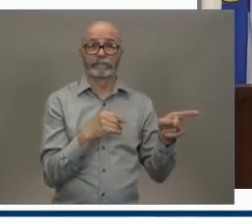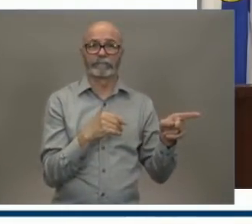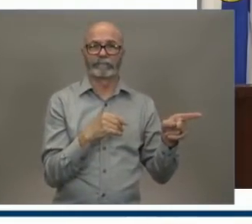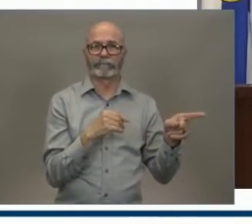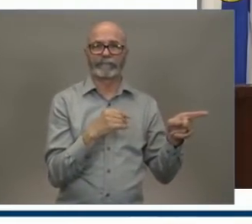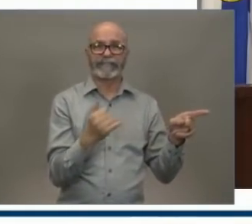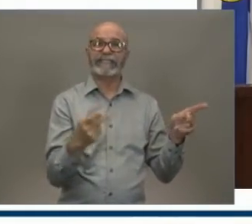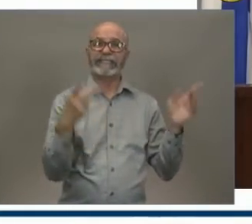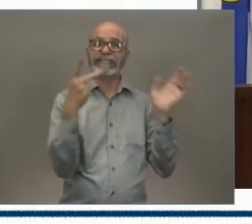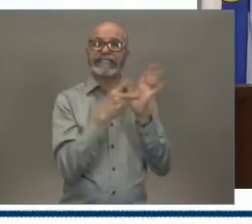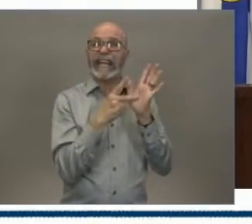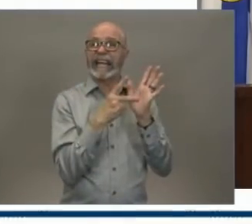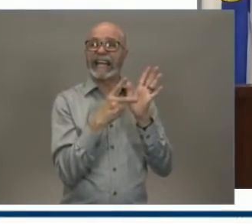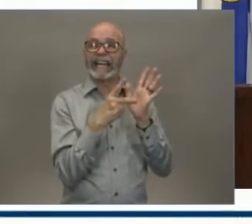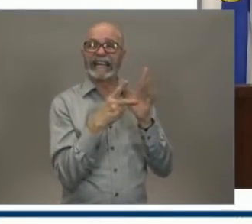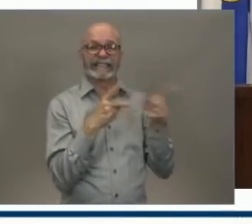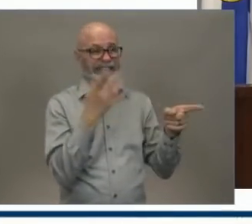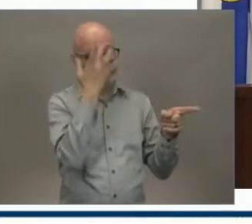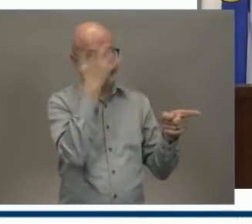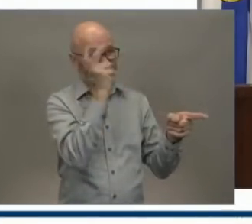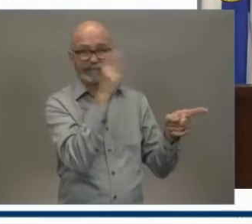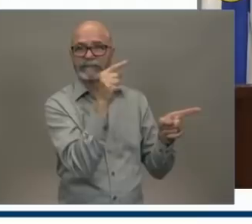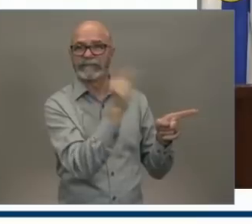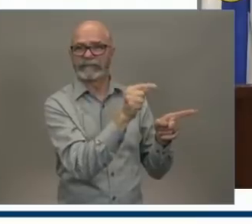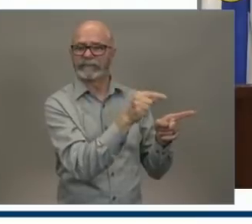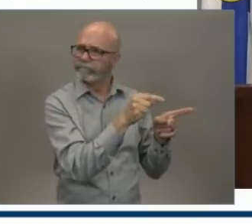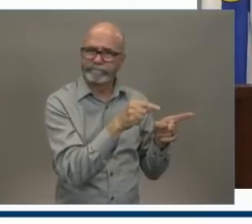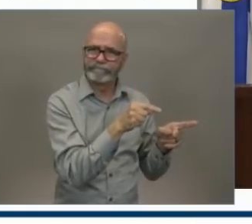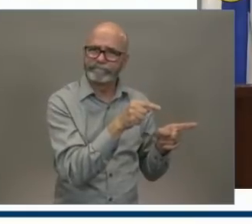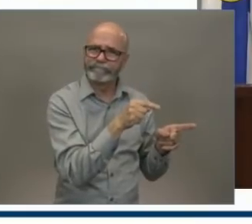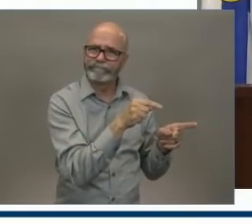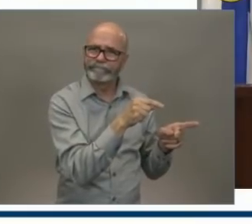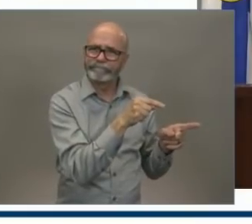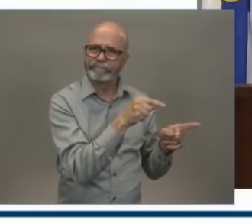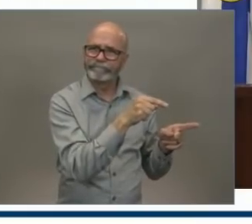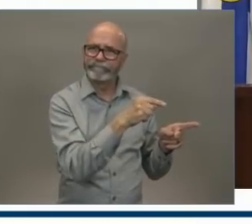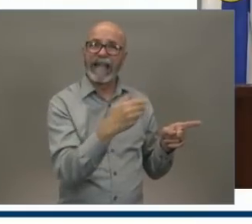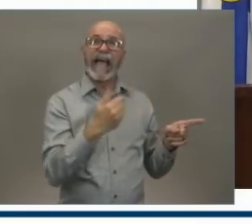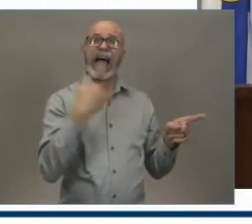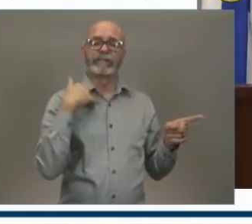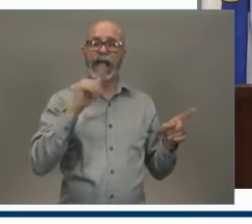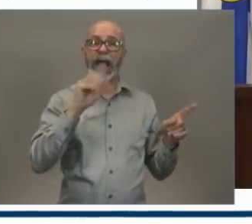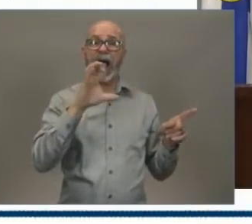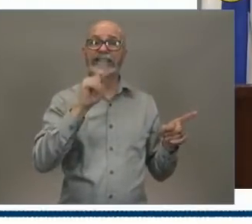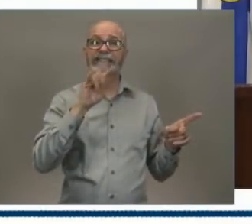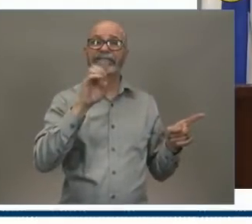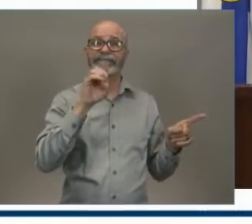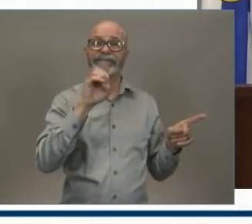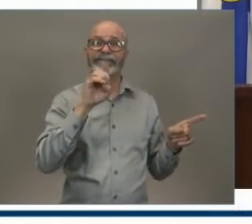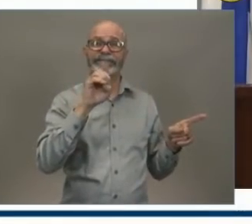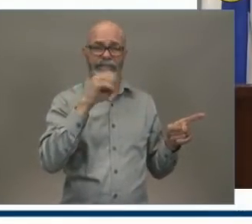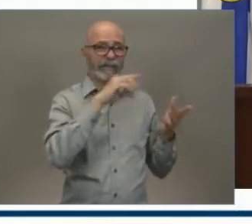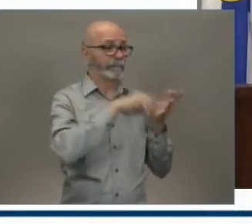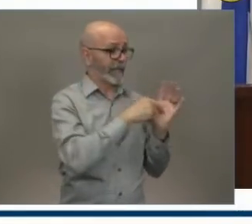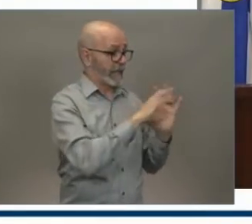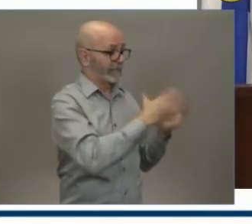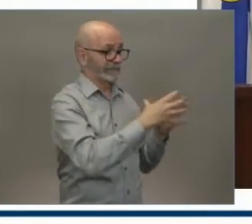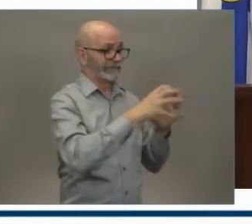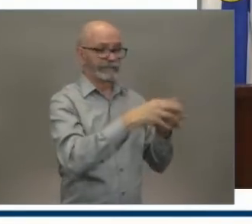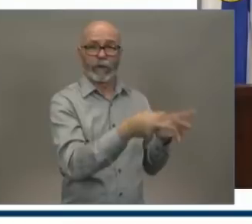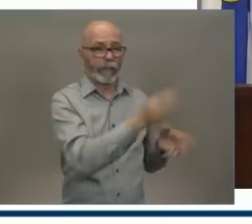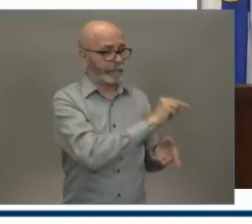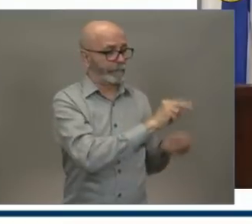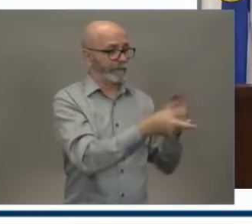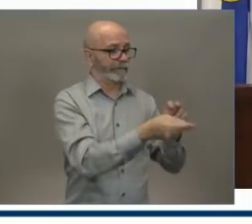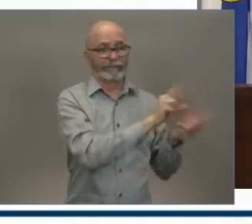of the only universities in the province holding all in-person classes still. If it were a public school or a factory, they'd be shut down